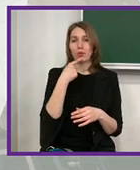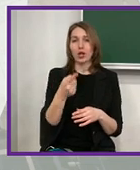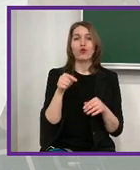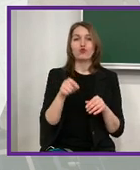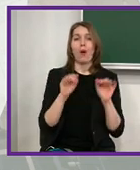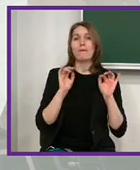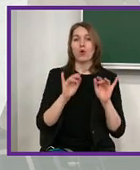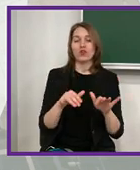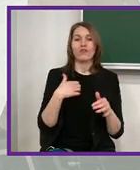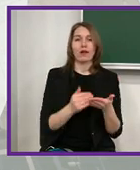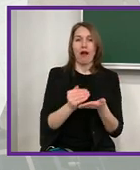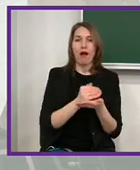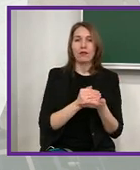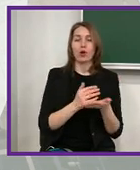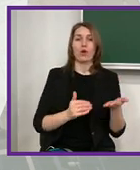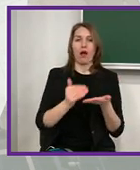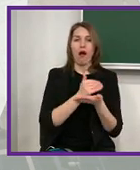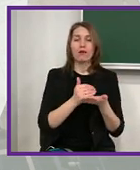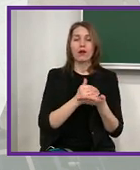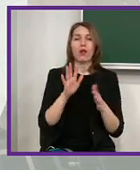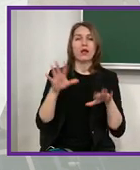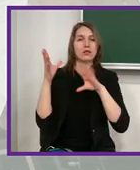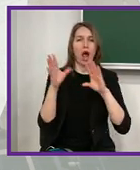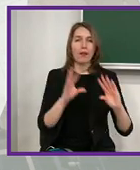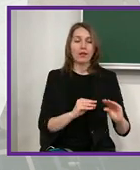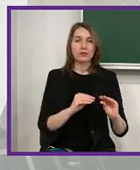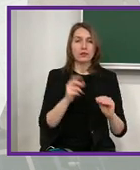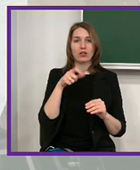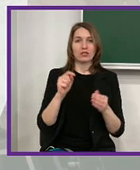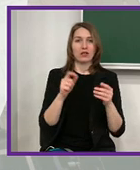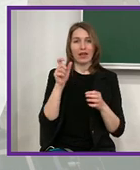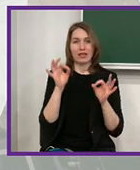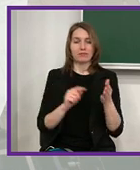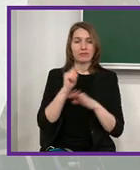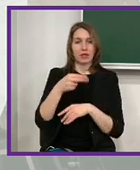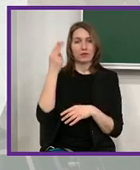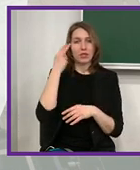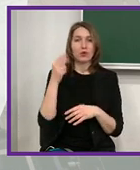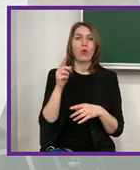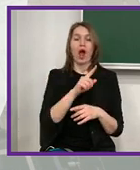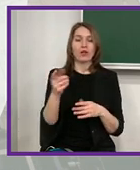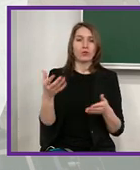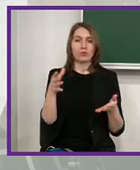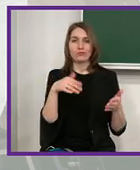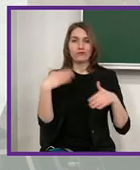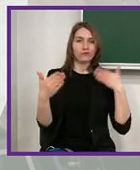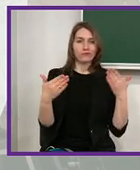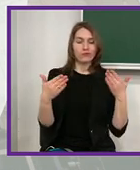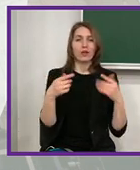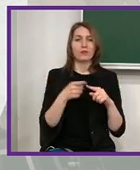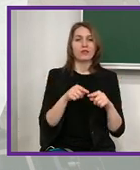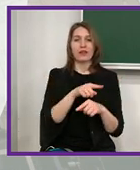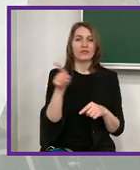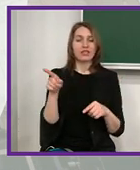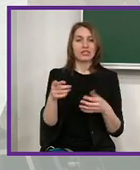because stakeholders play an important role, not just as the objects of managing risk, preventing harm, but also as